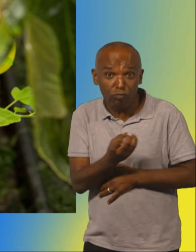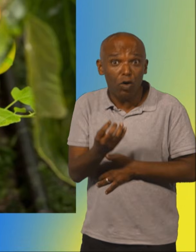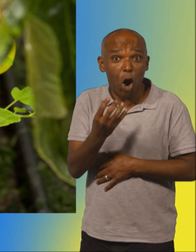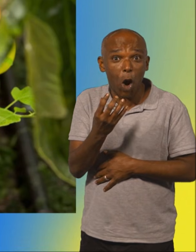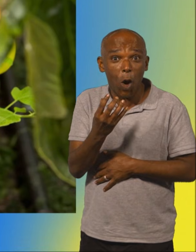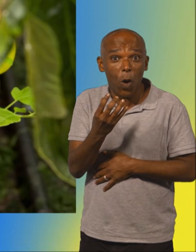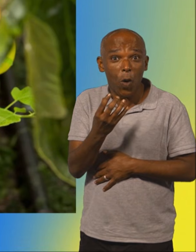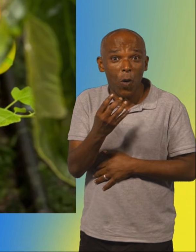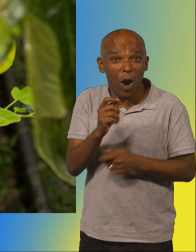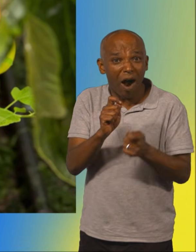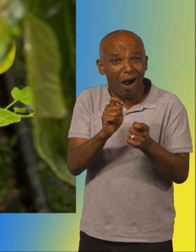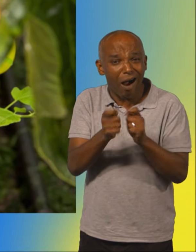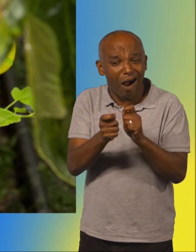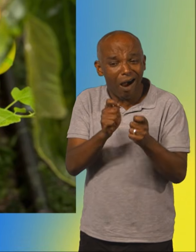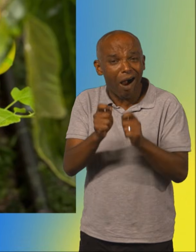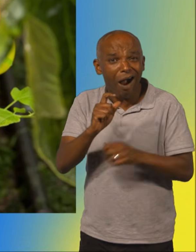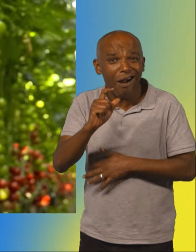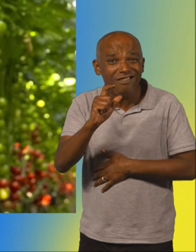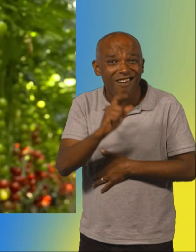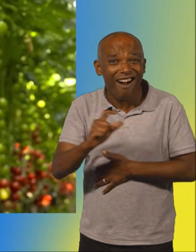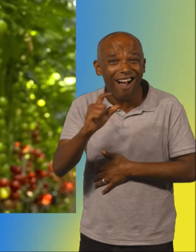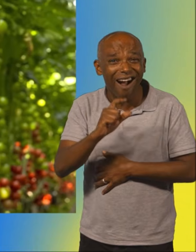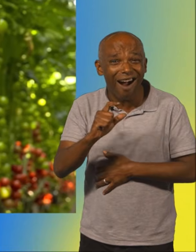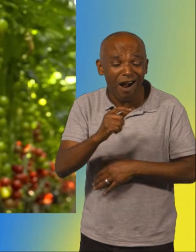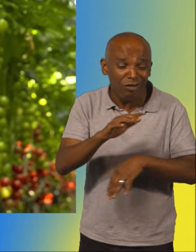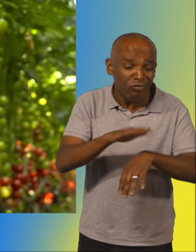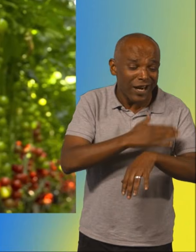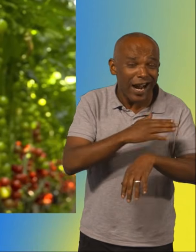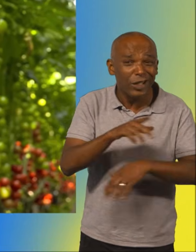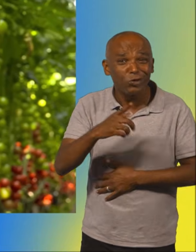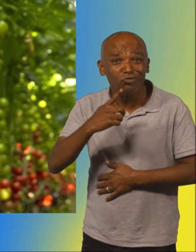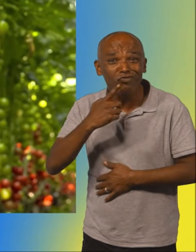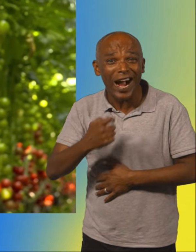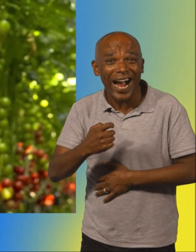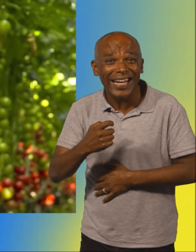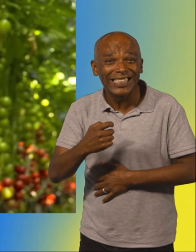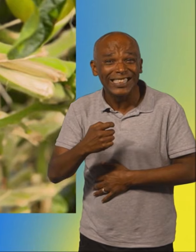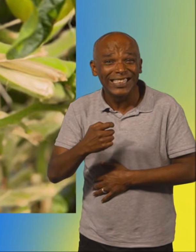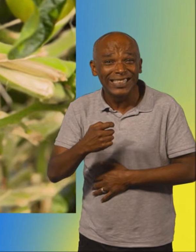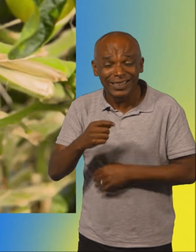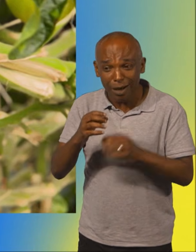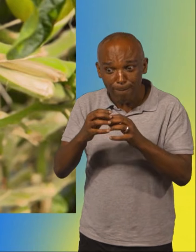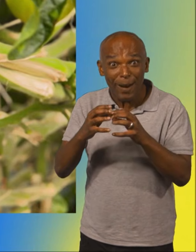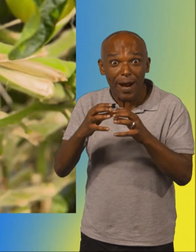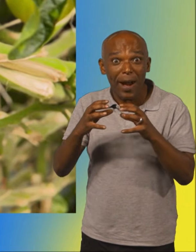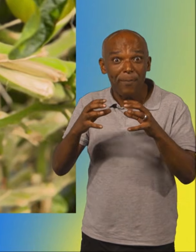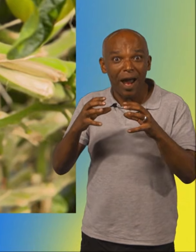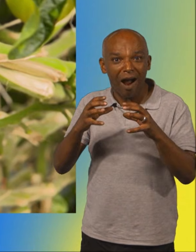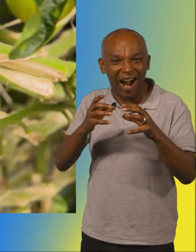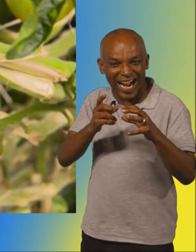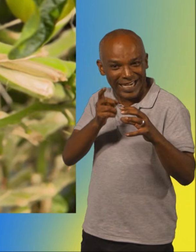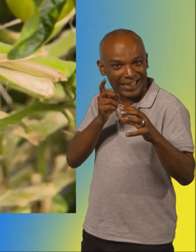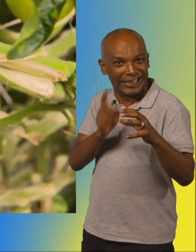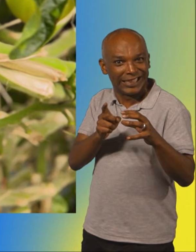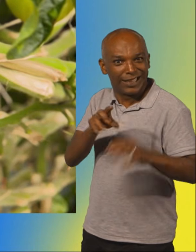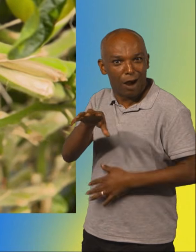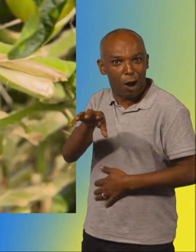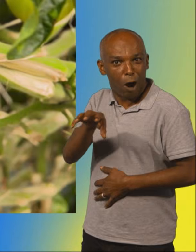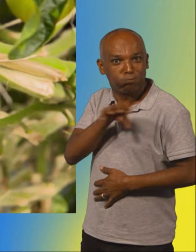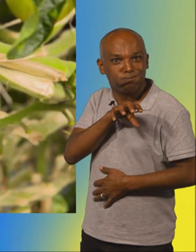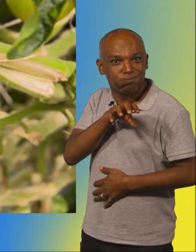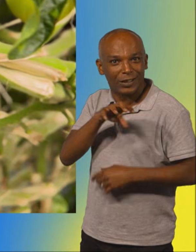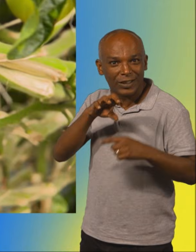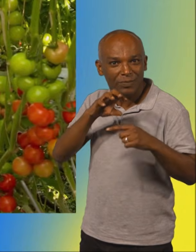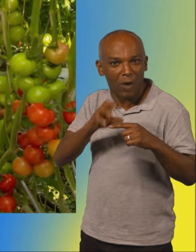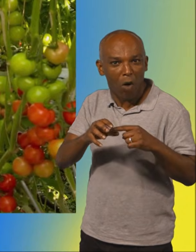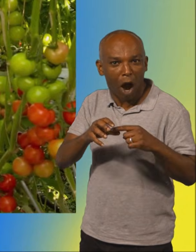to red. And when they are big enough, it's time for picking. Tomatoes have to be taken off the